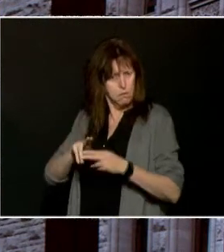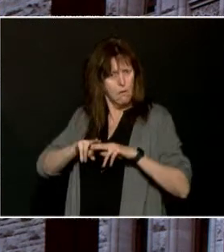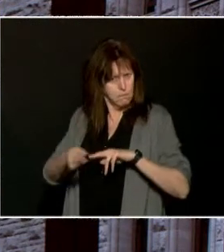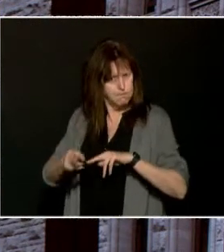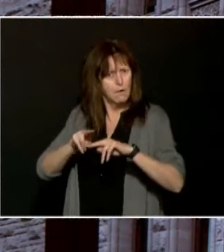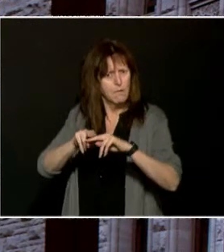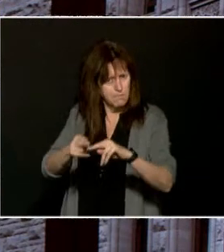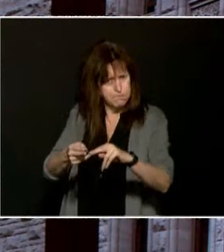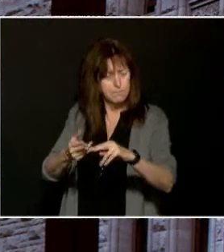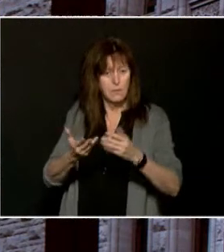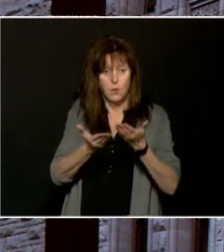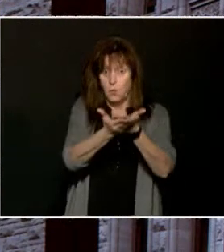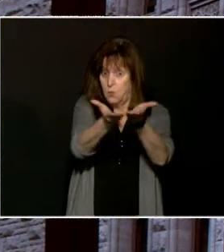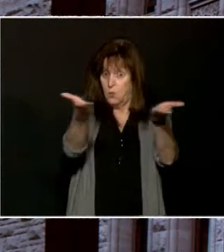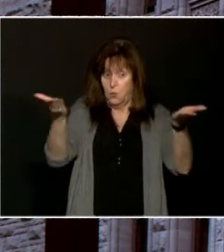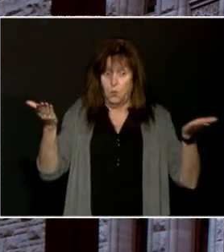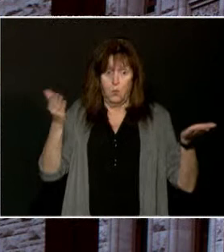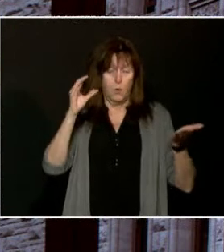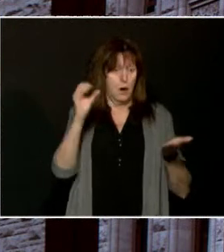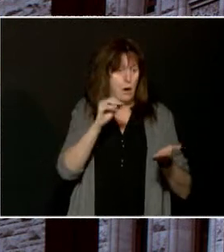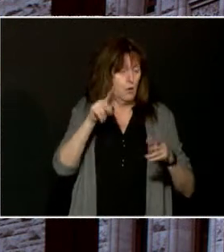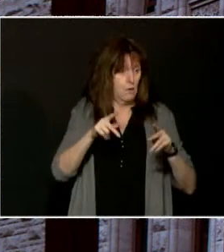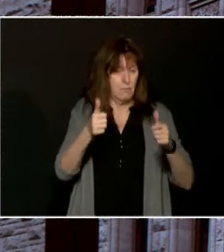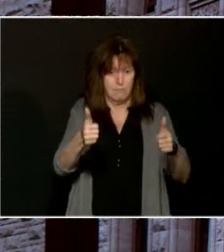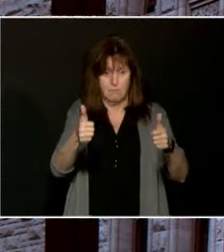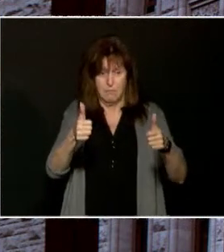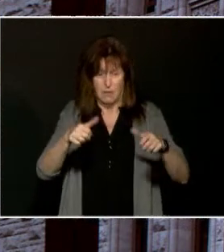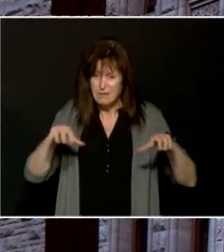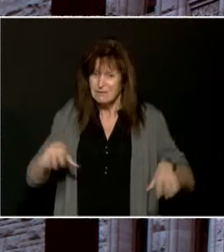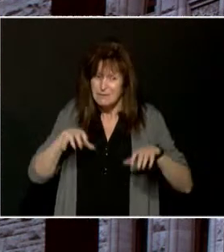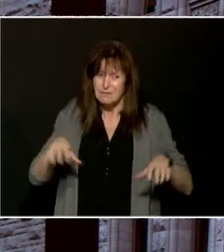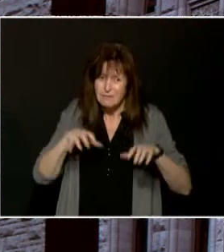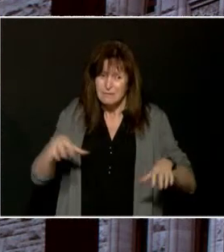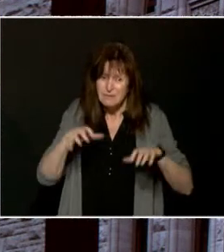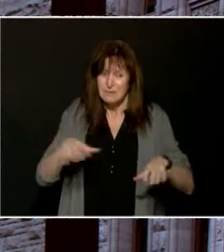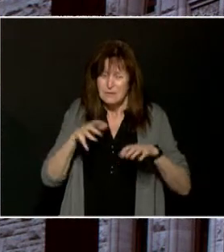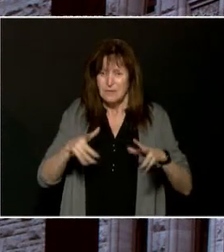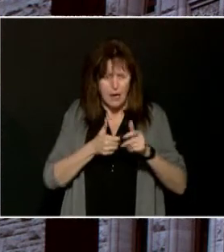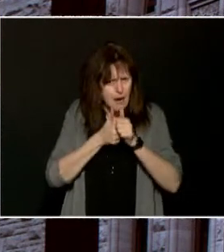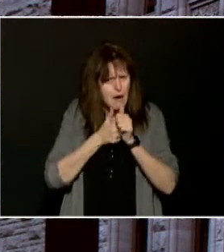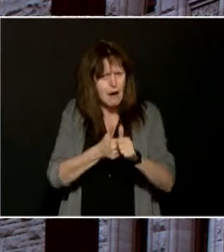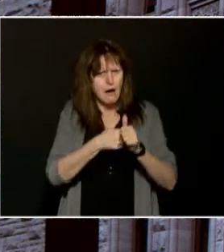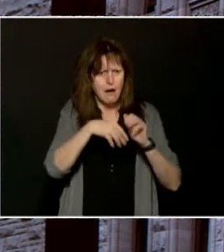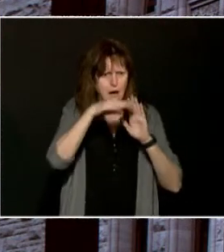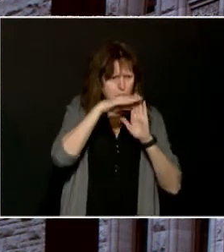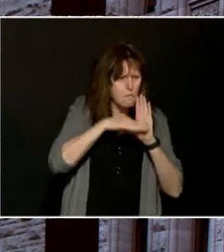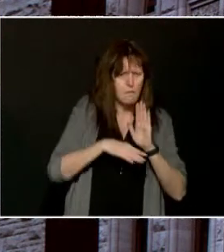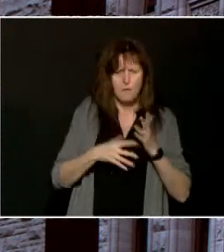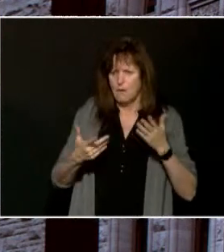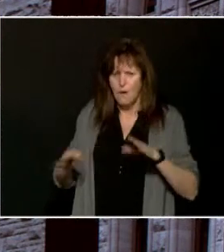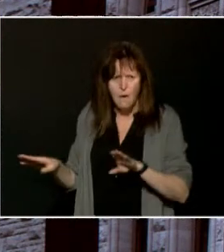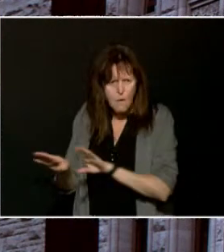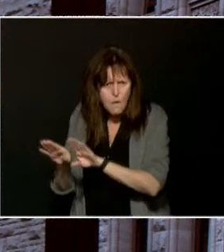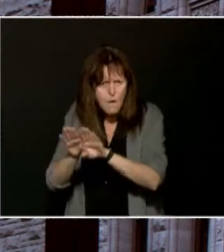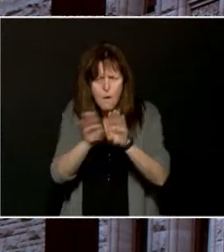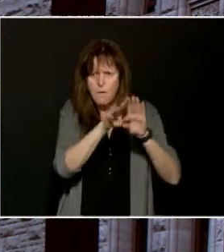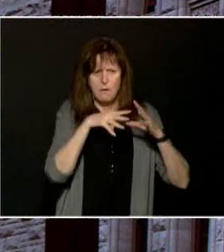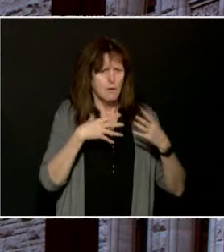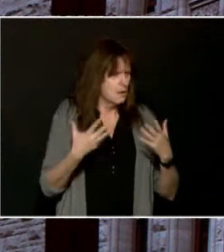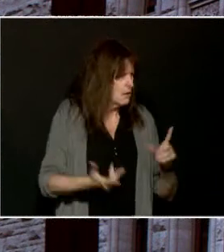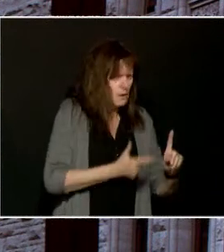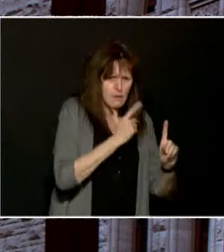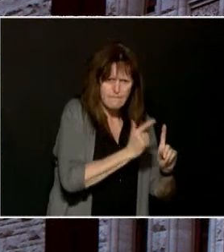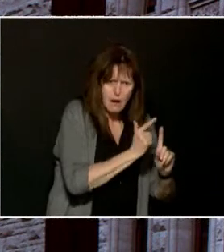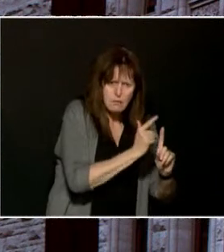that bringing these numbers down through public measures and through vaccination. And so let's look at those, what they